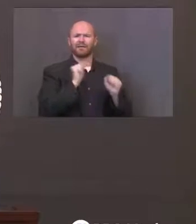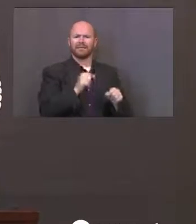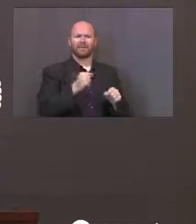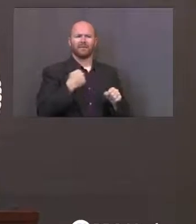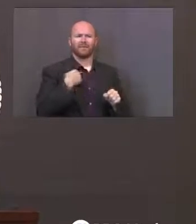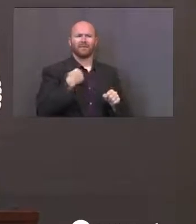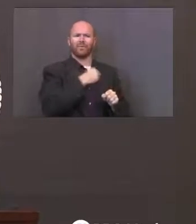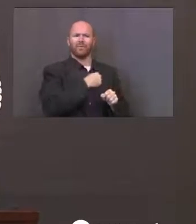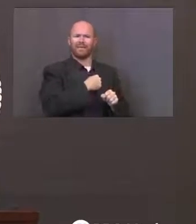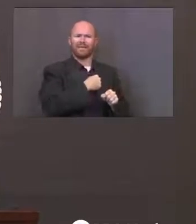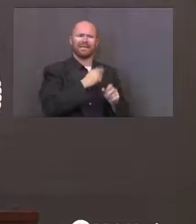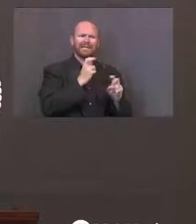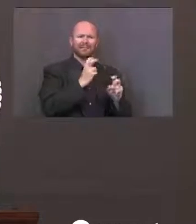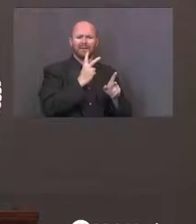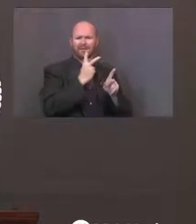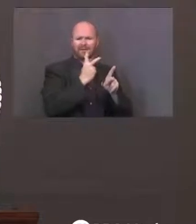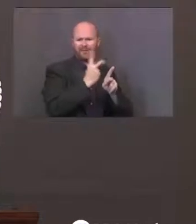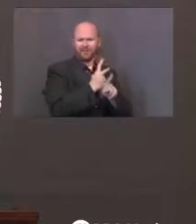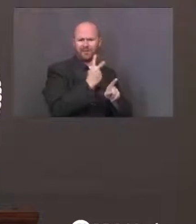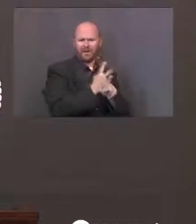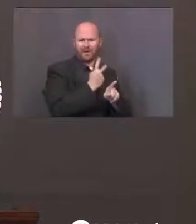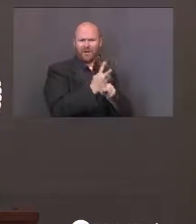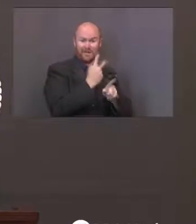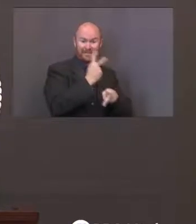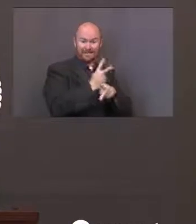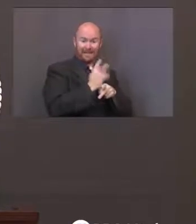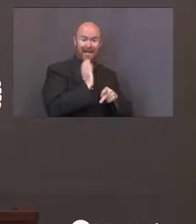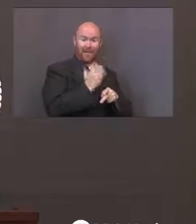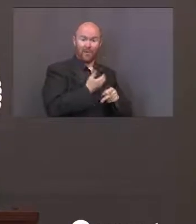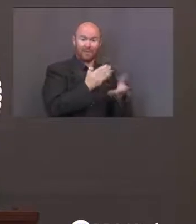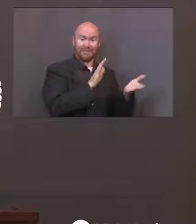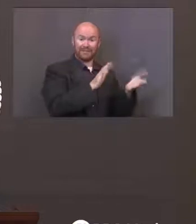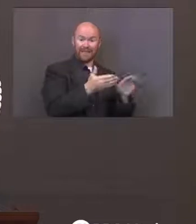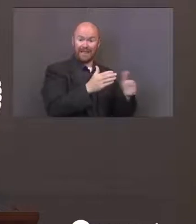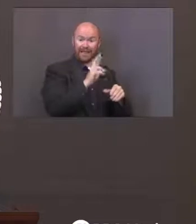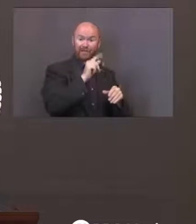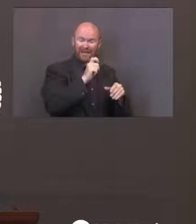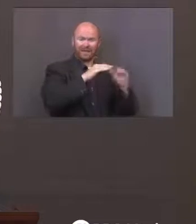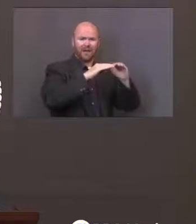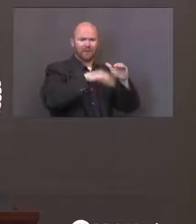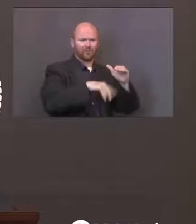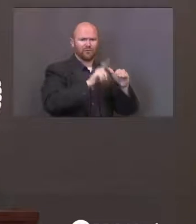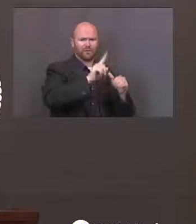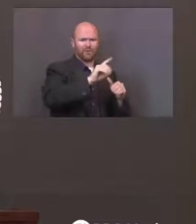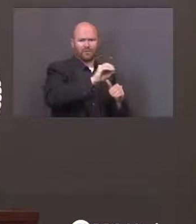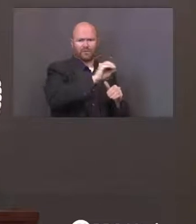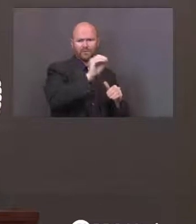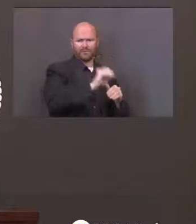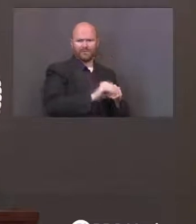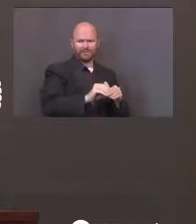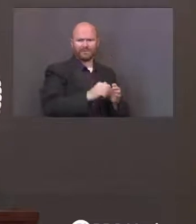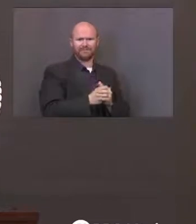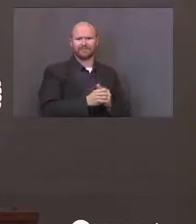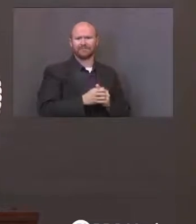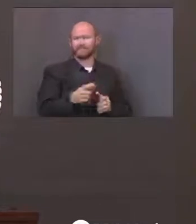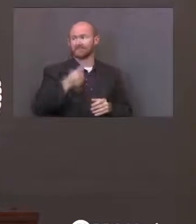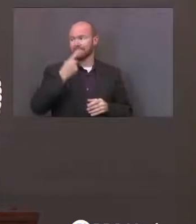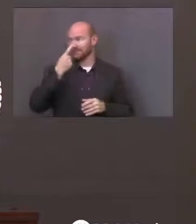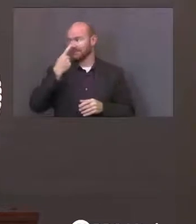can move that will keep that case fatality rate under 1%? And Brooke, if you want to pull